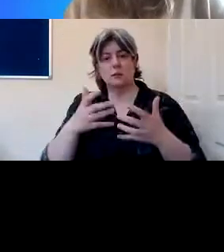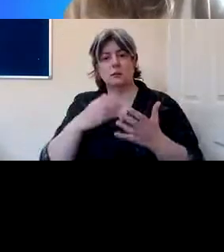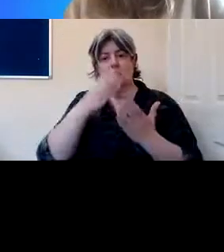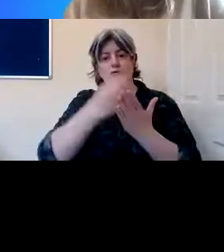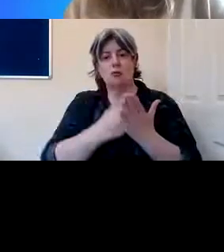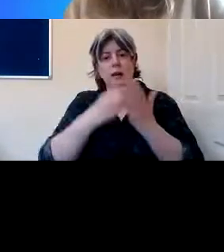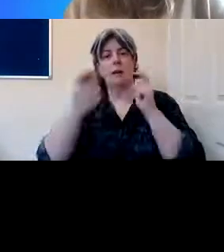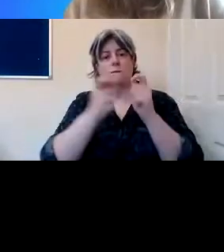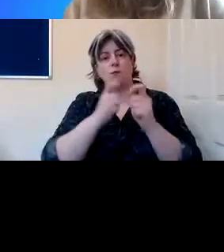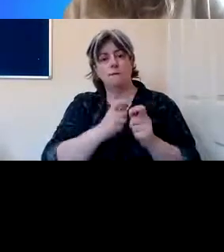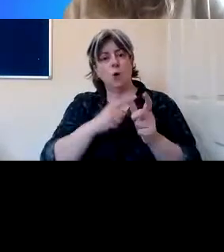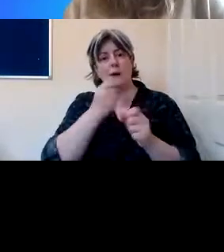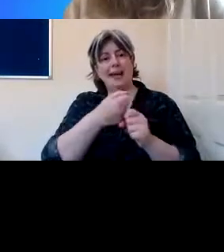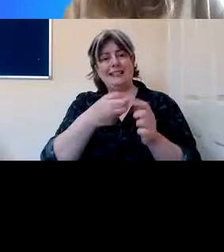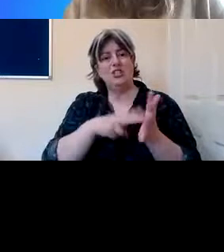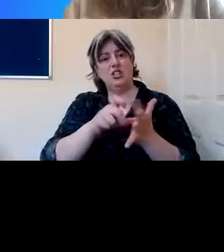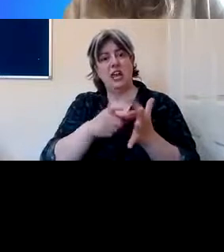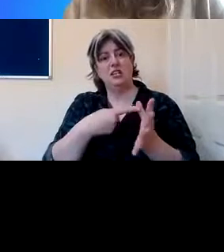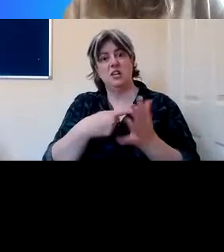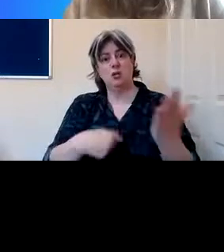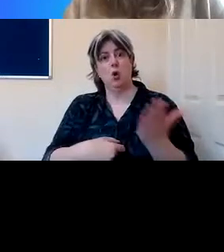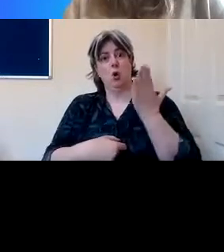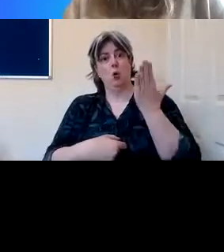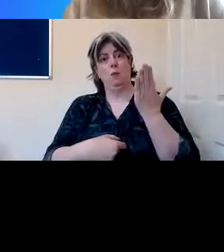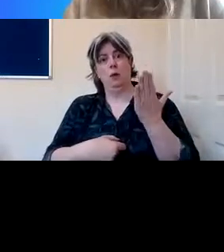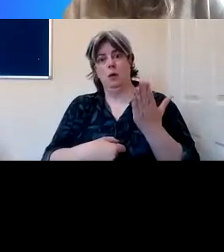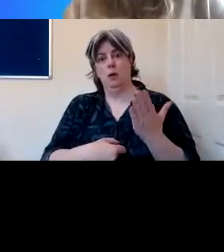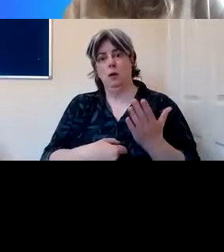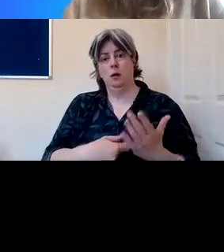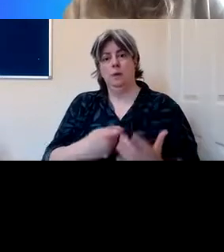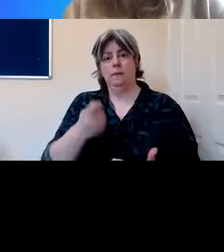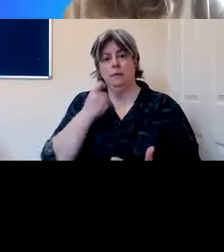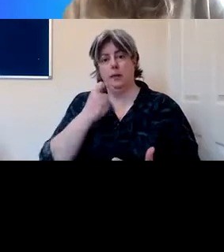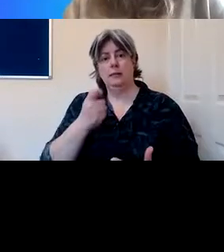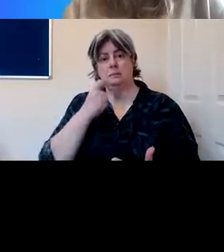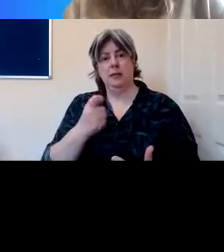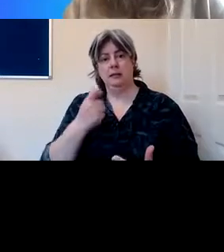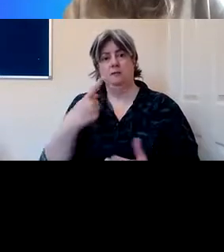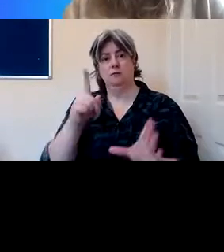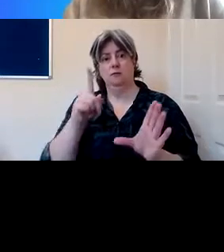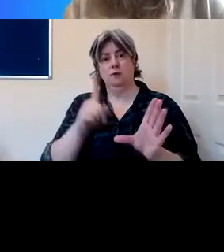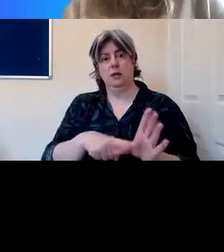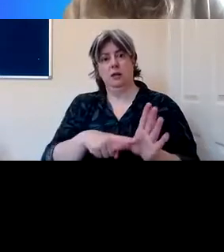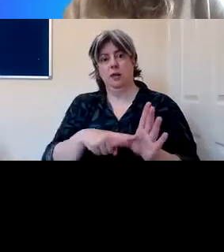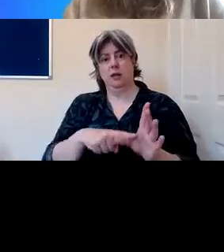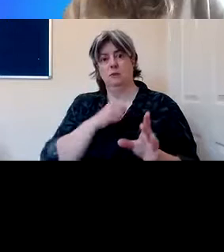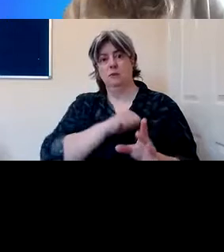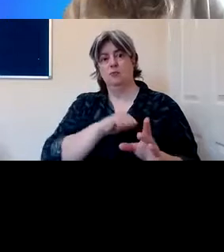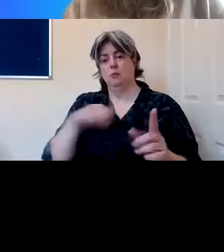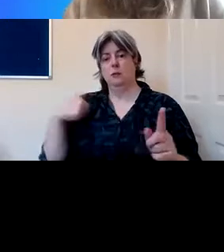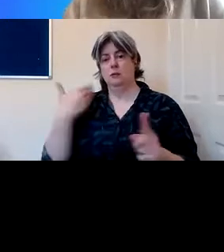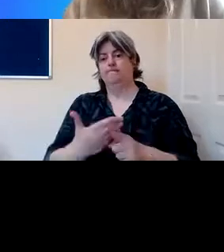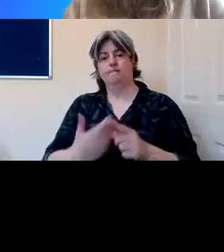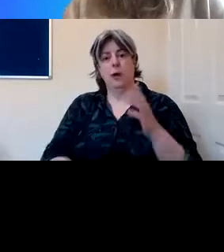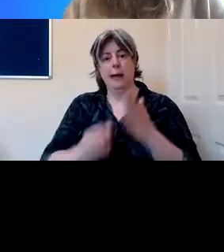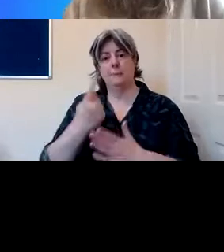agenda is looming, an inspection-free year that they were promised hasn't happened because